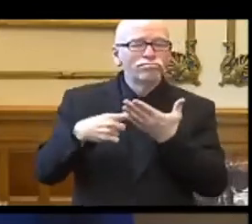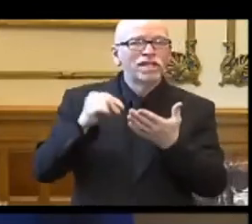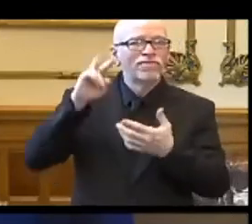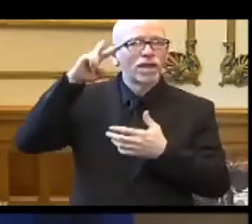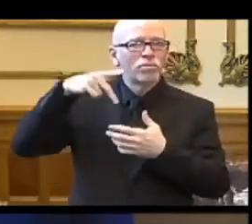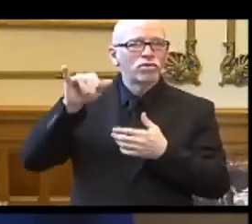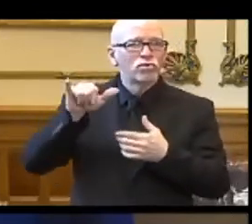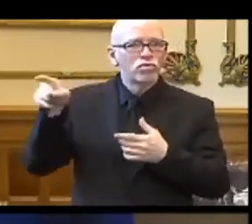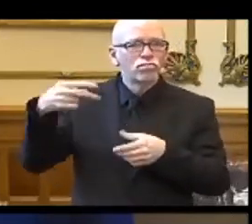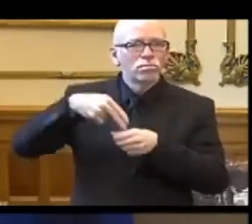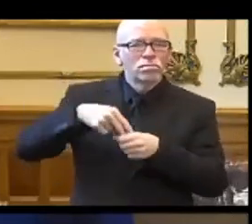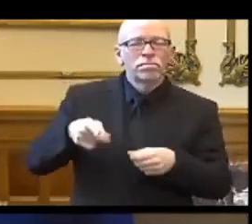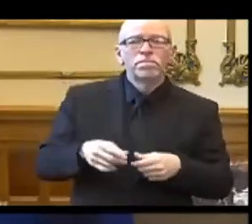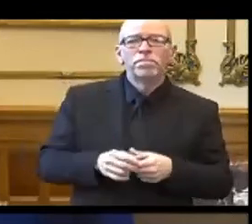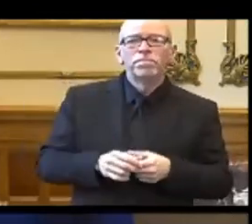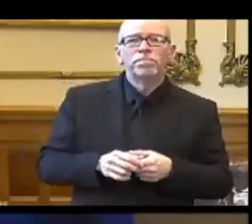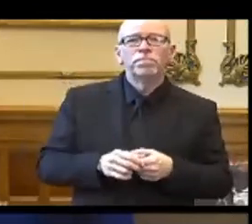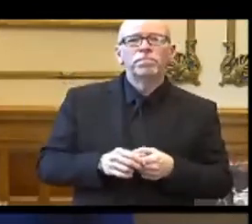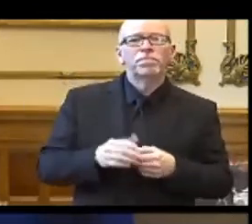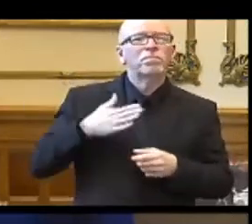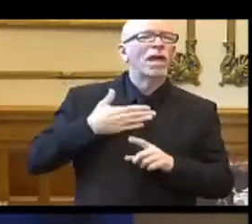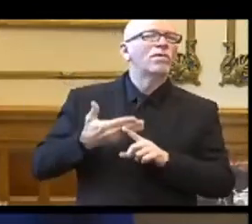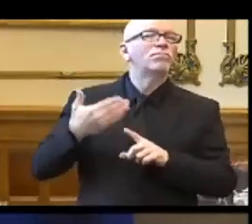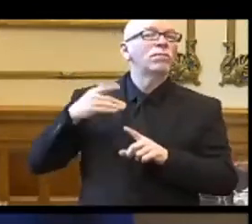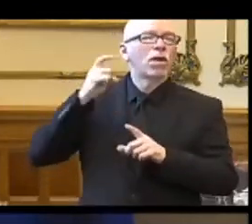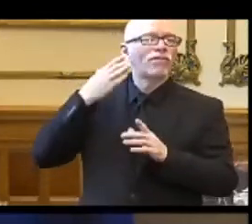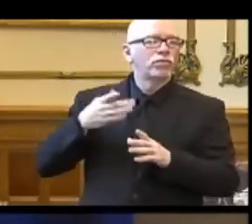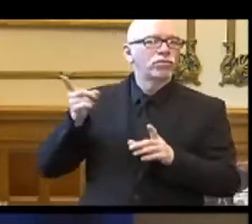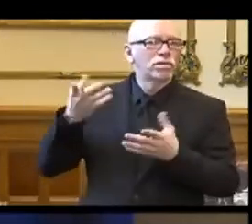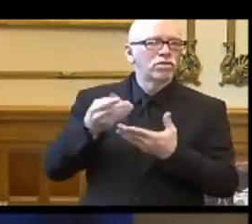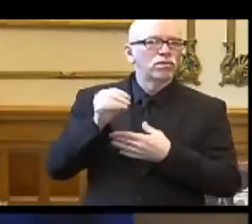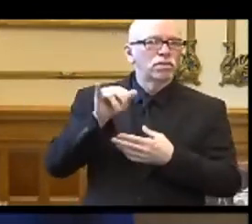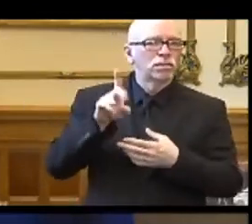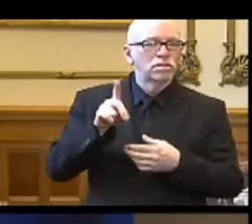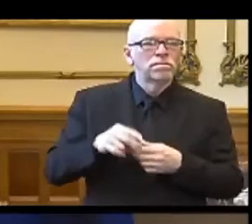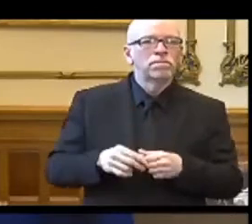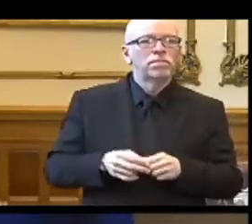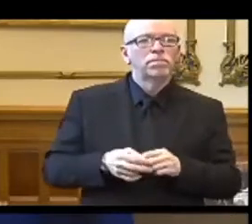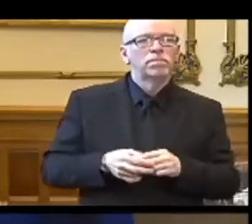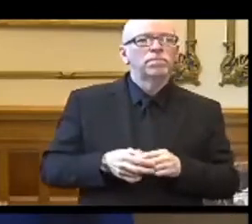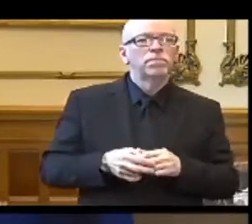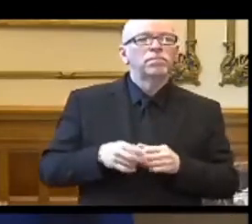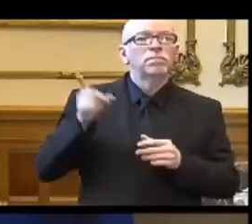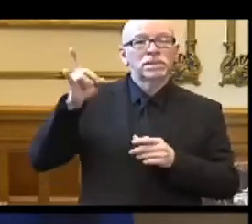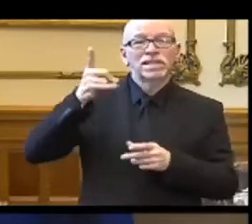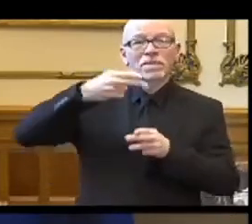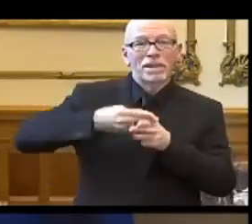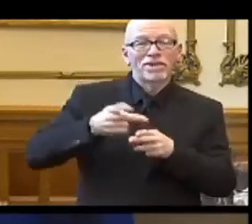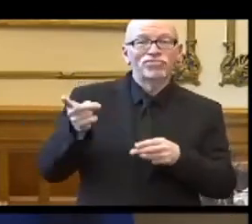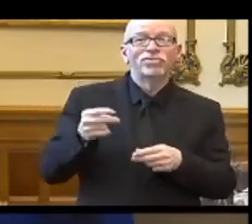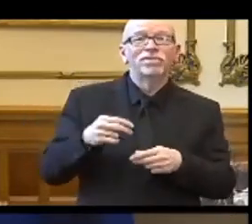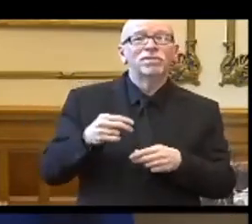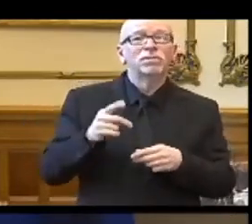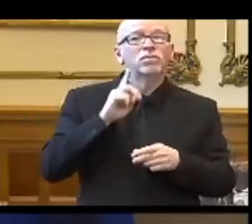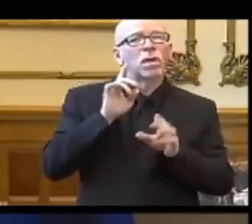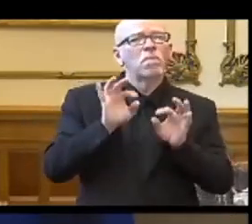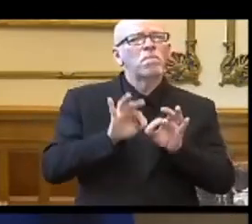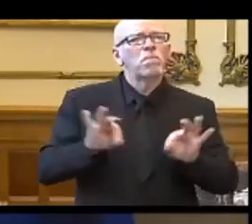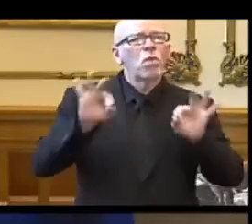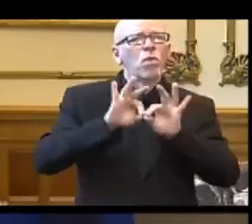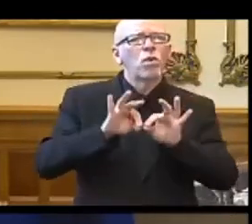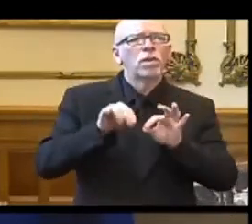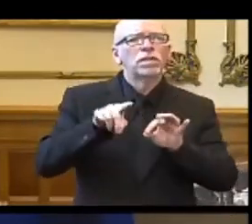of the United States, my predecessor here in the state of Indiana, mentioned about just how important it is for